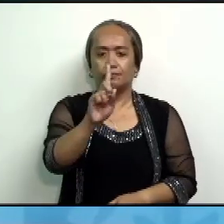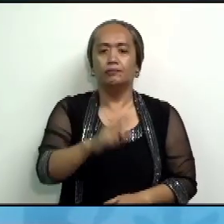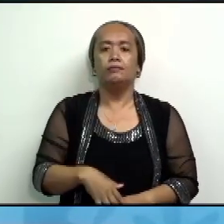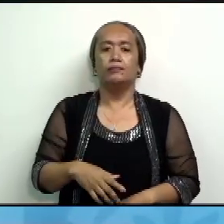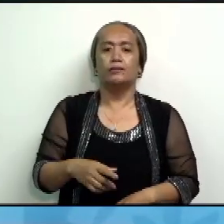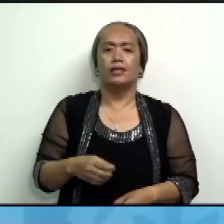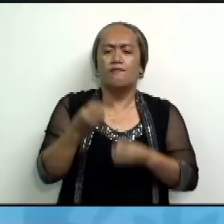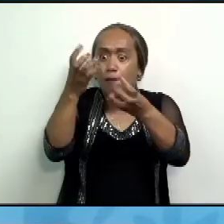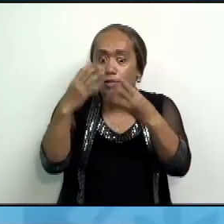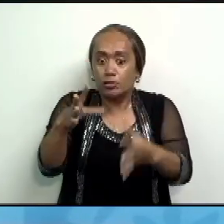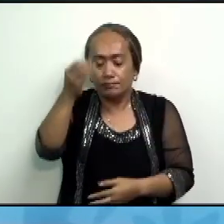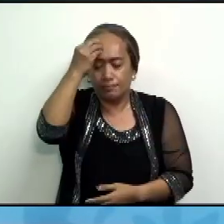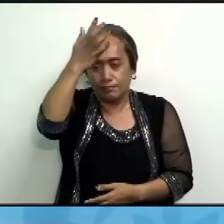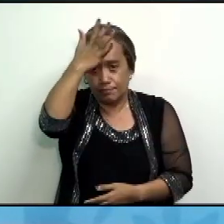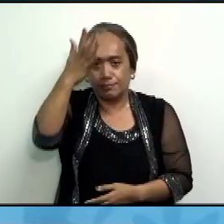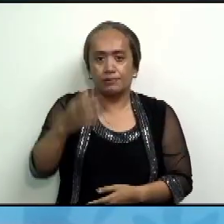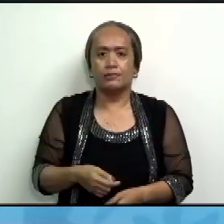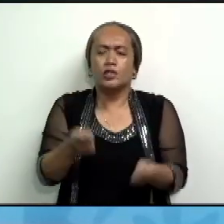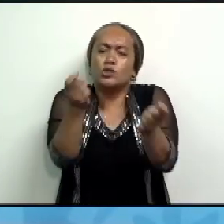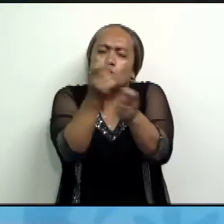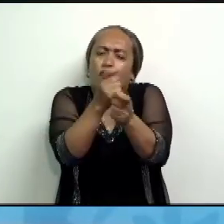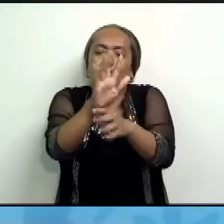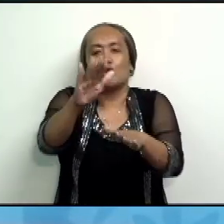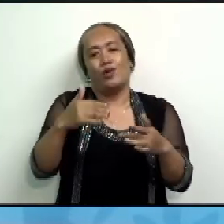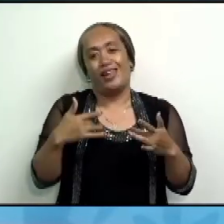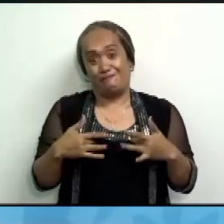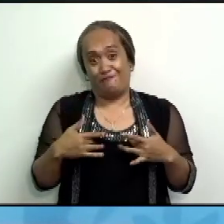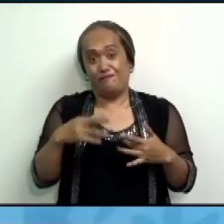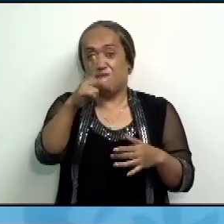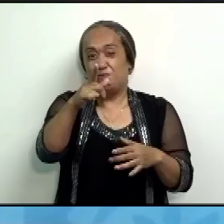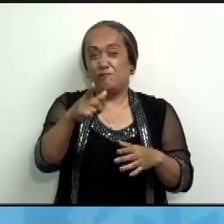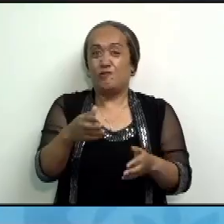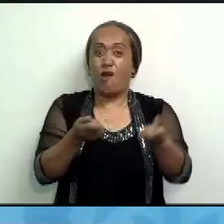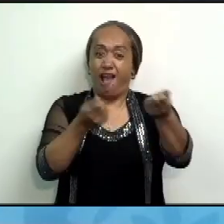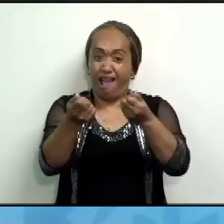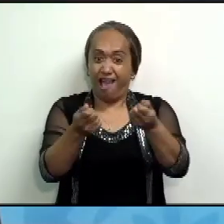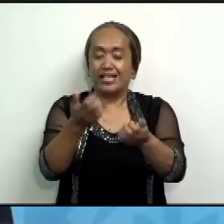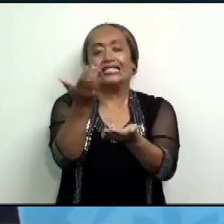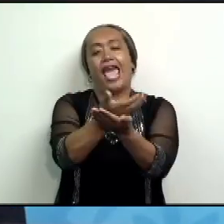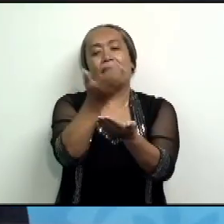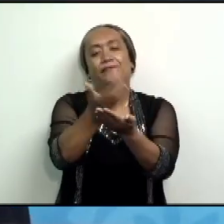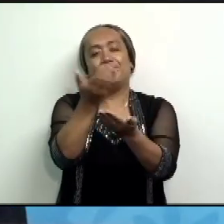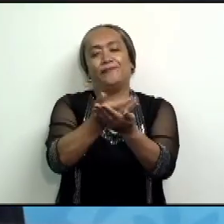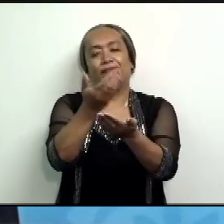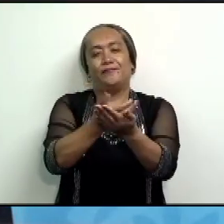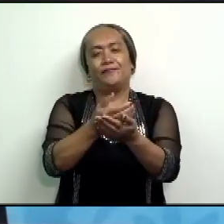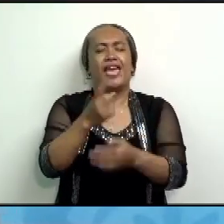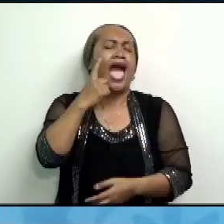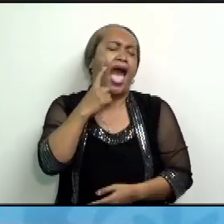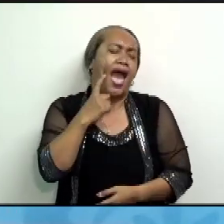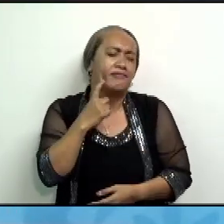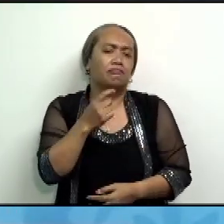informed, and make small changes to save fuel. Every small effort makes a difference.